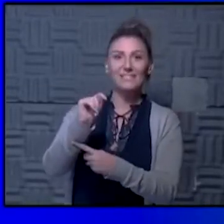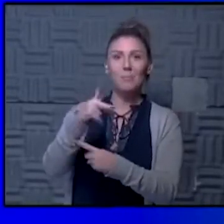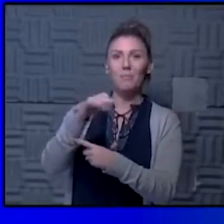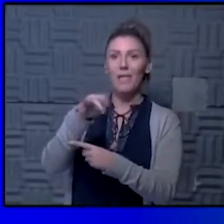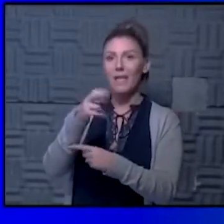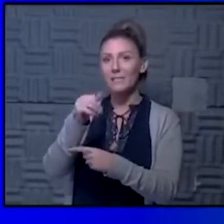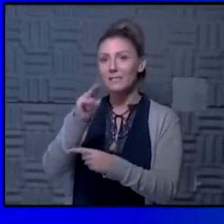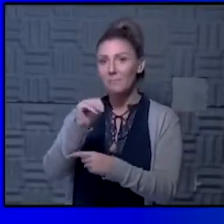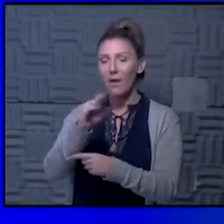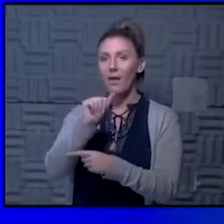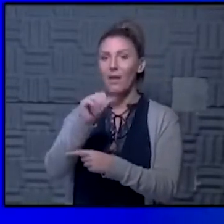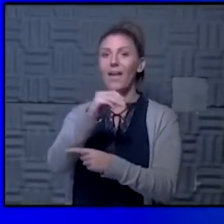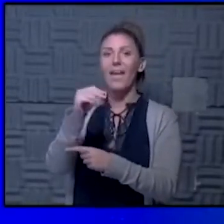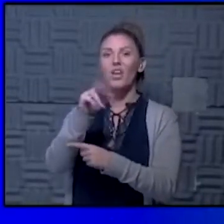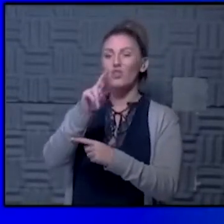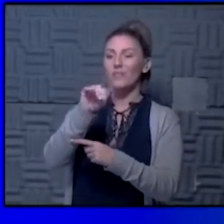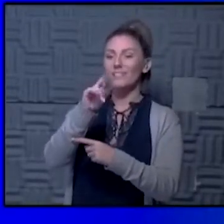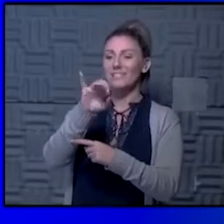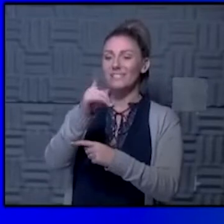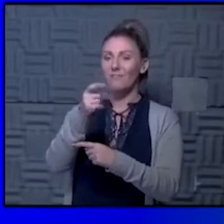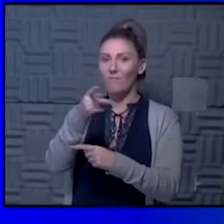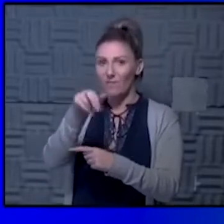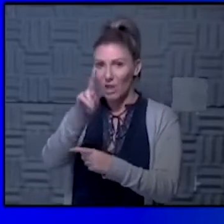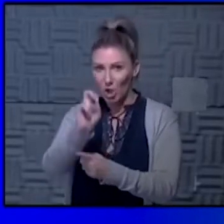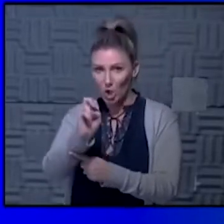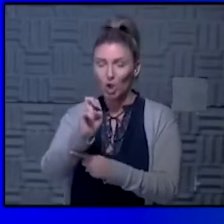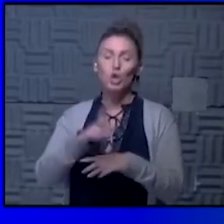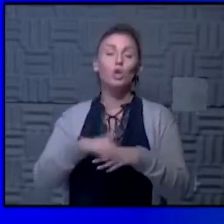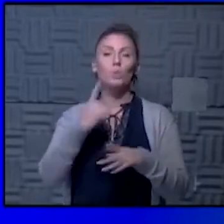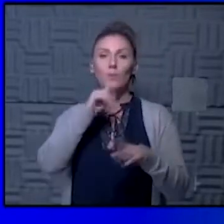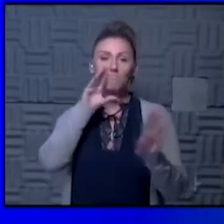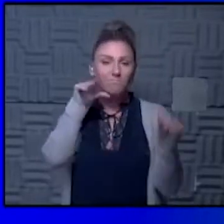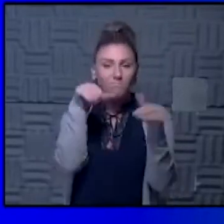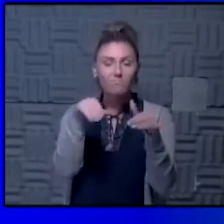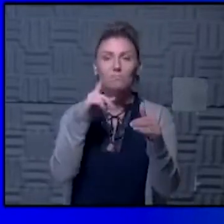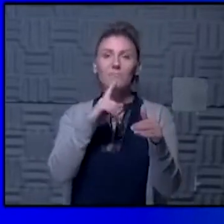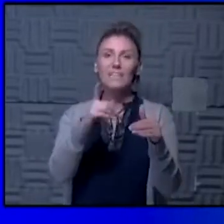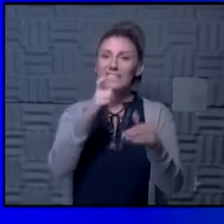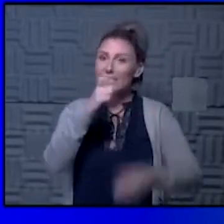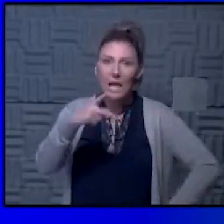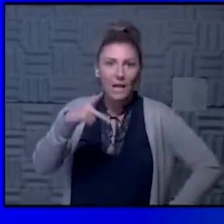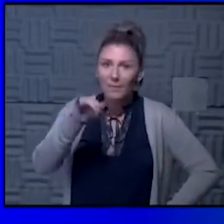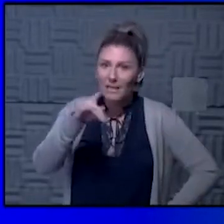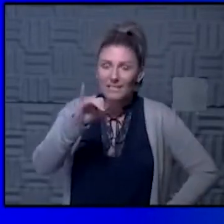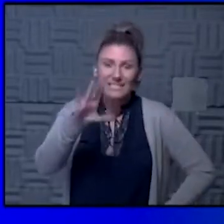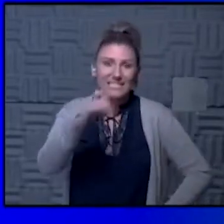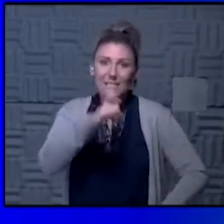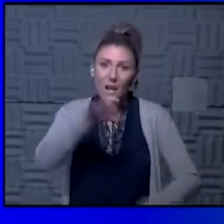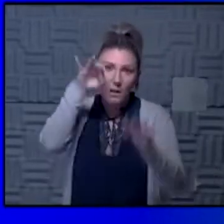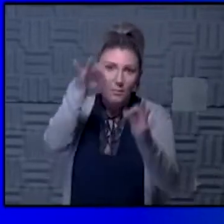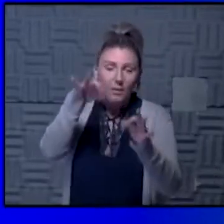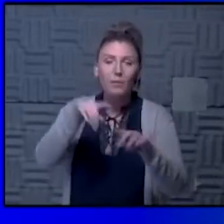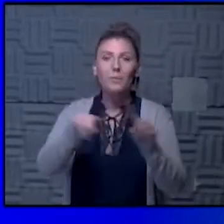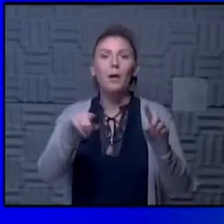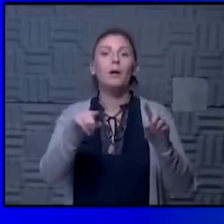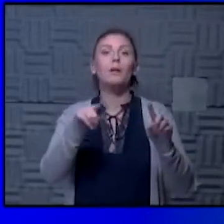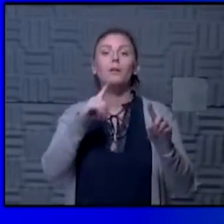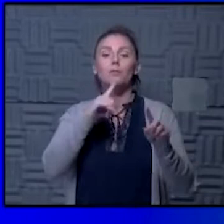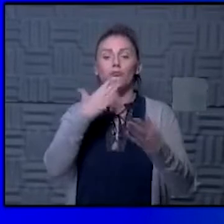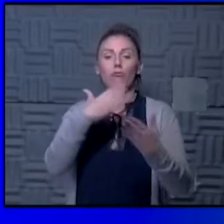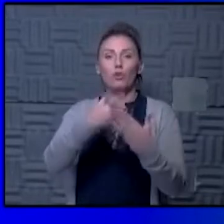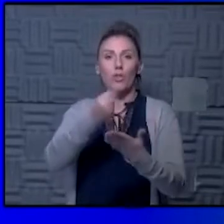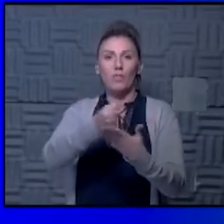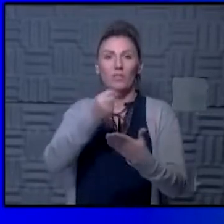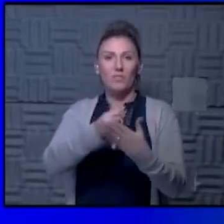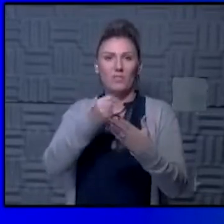mean, during all this time, we have, finally narrowed in on, again, it's not a panacea, it's not a silver bullet, but a good